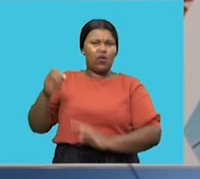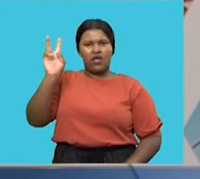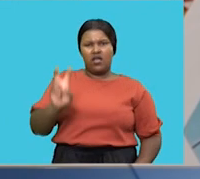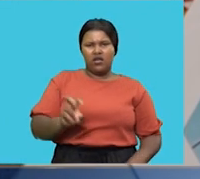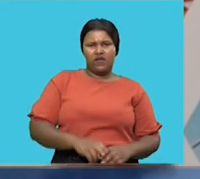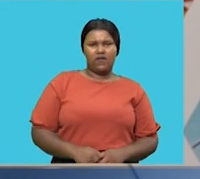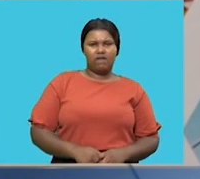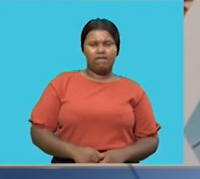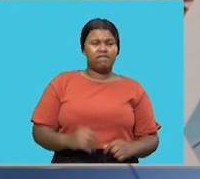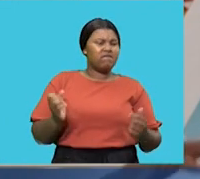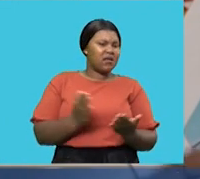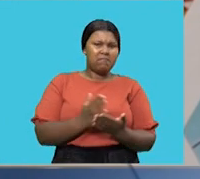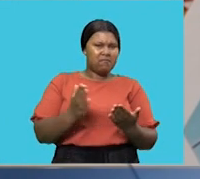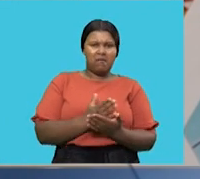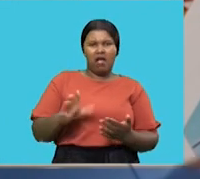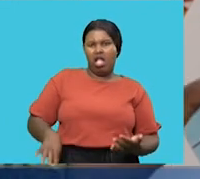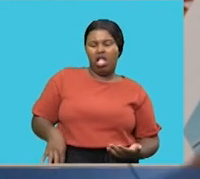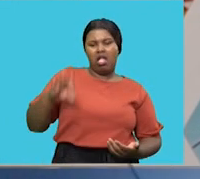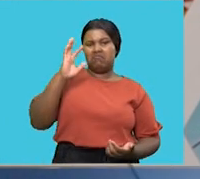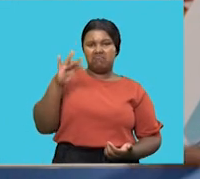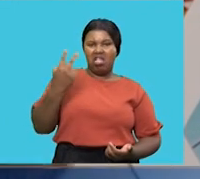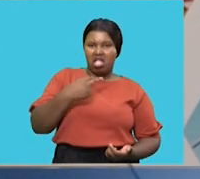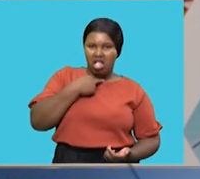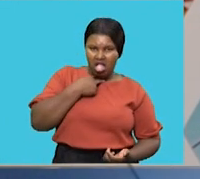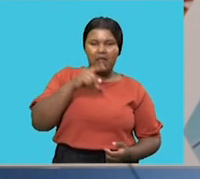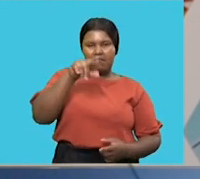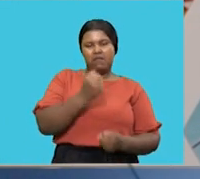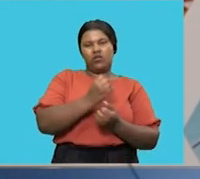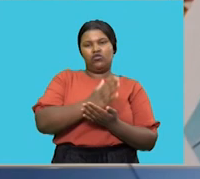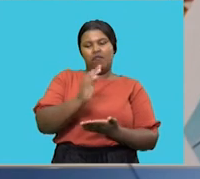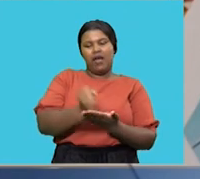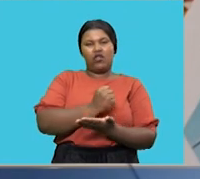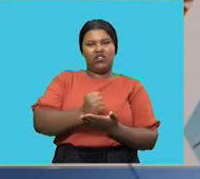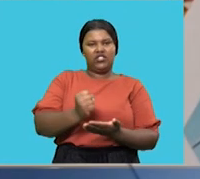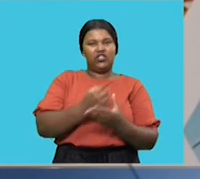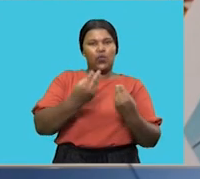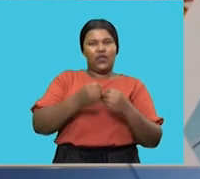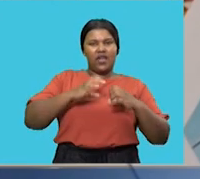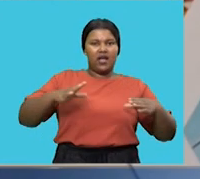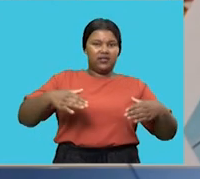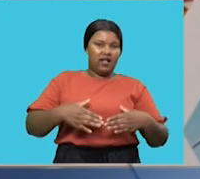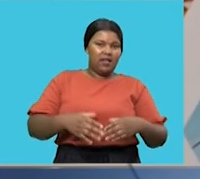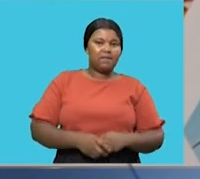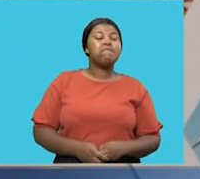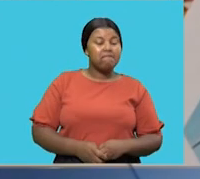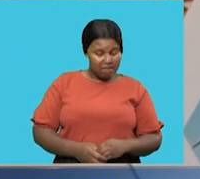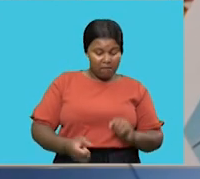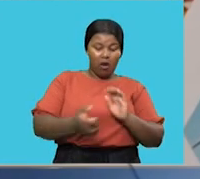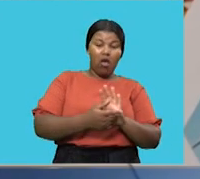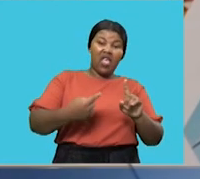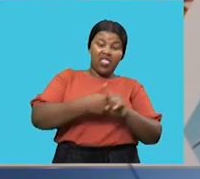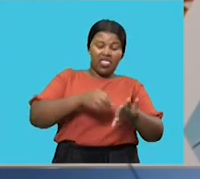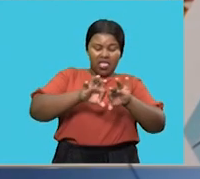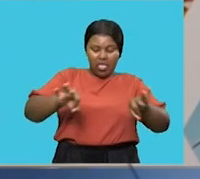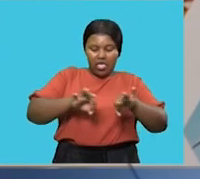afford to pay must register as indigent nama councillor. And those that are illegally connected will be